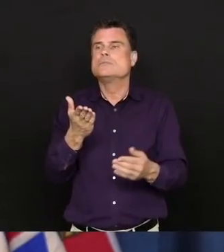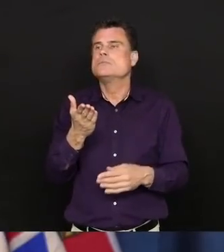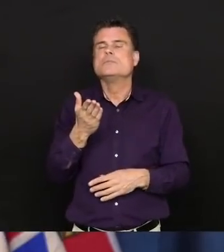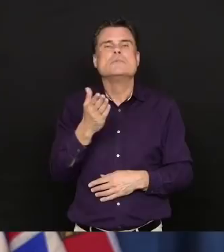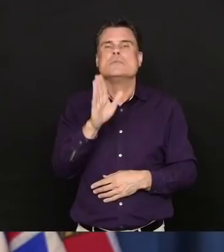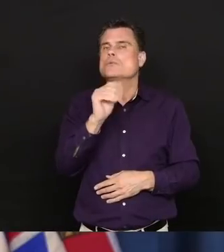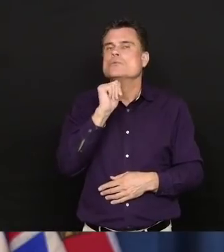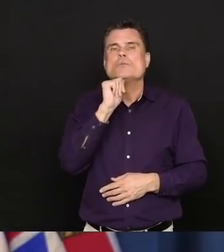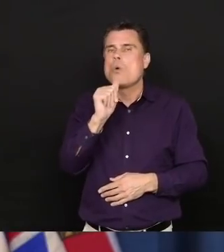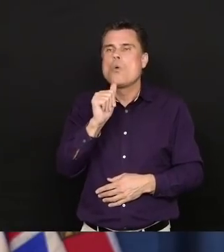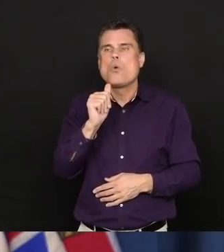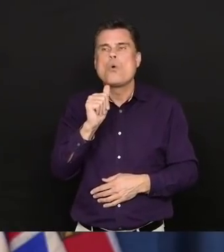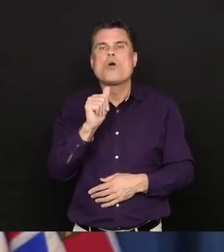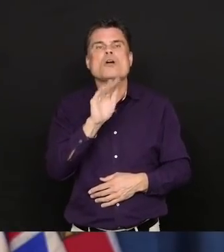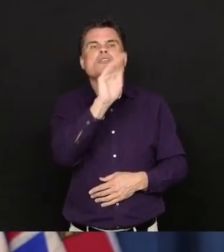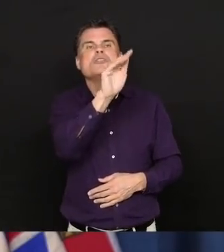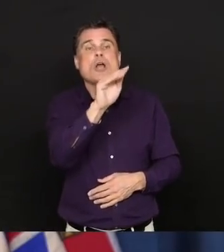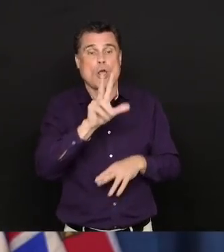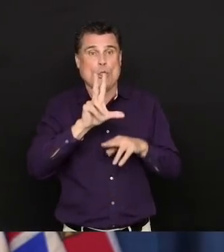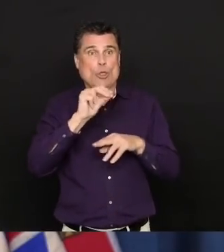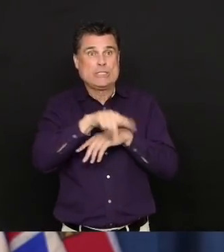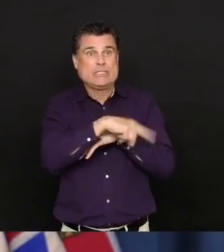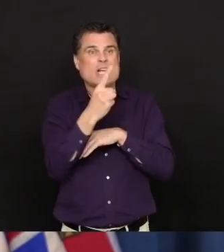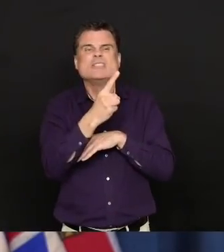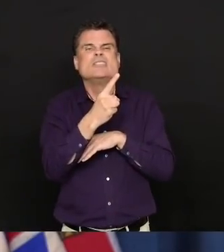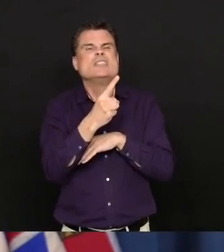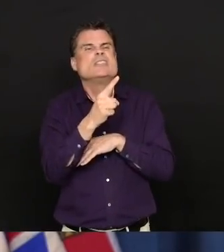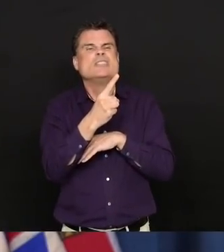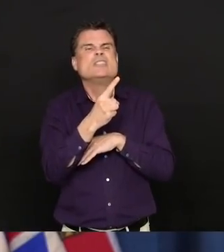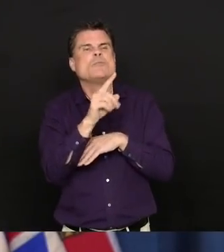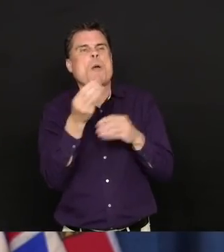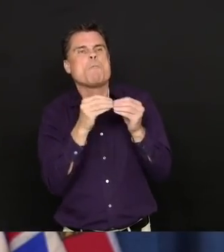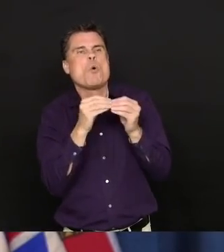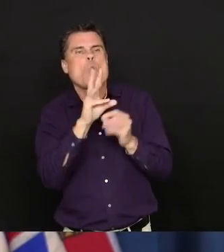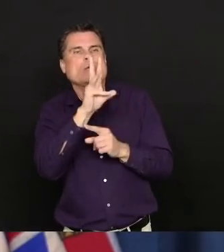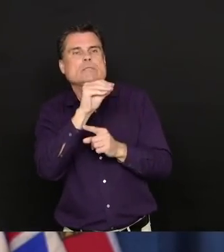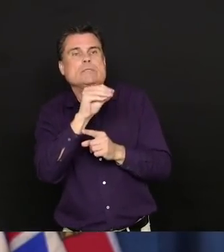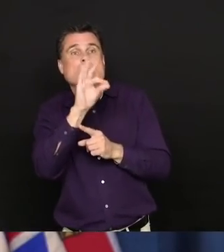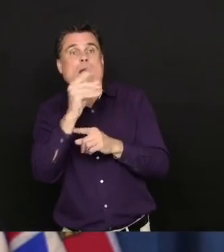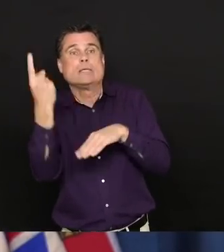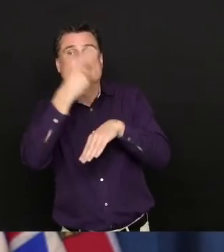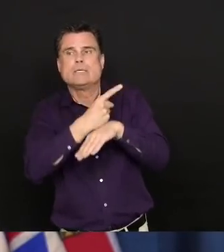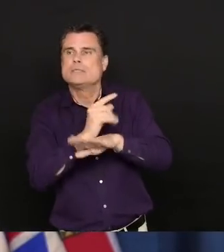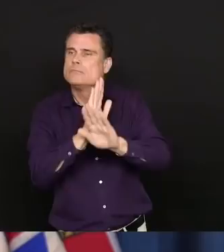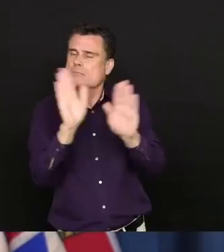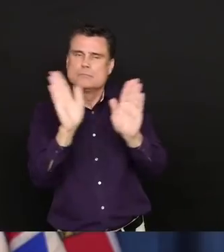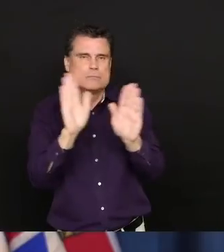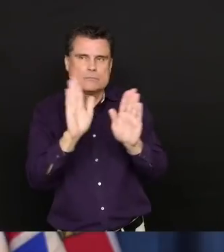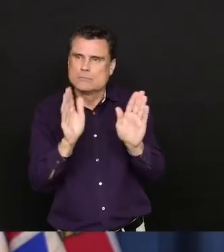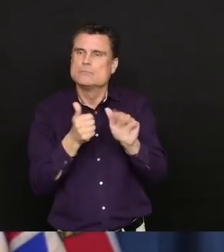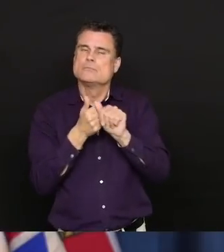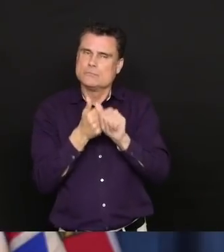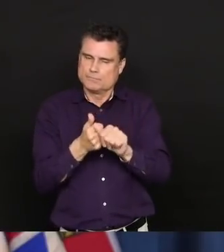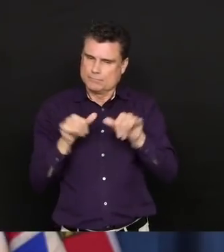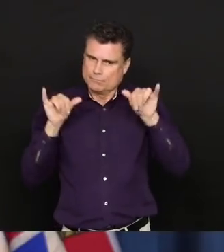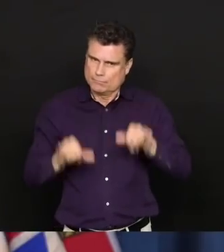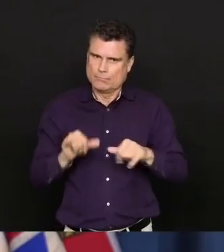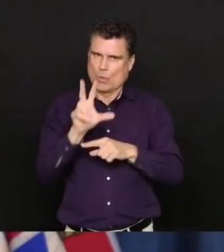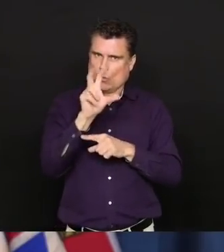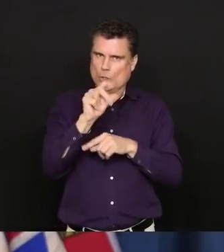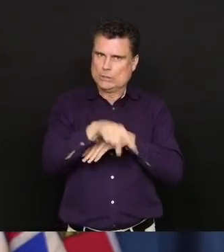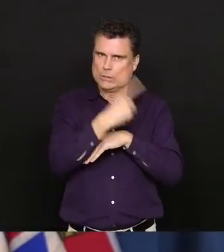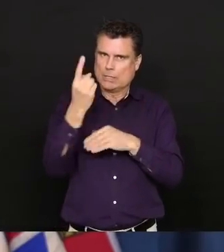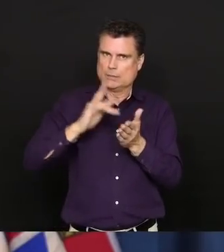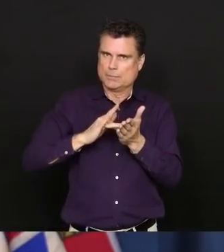gets the medication they need. So even though you might usually get 3 months worth at a time, for this period of time,